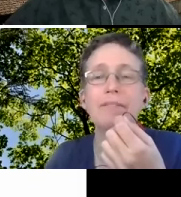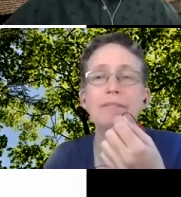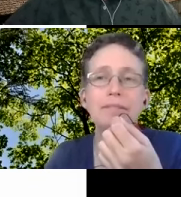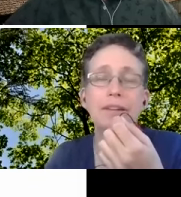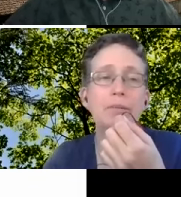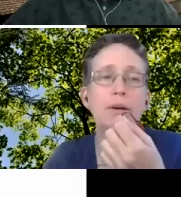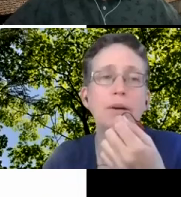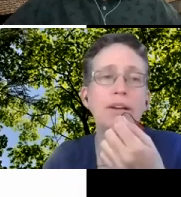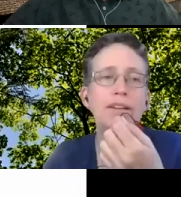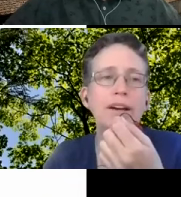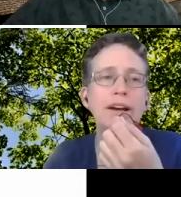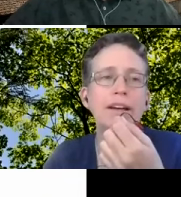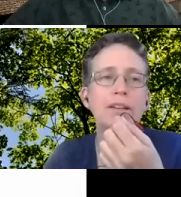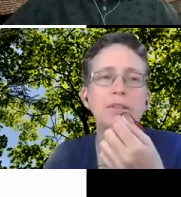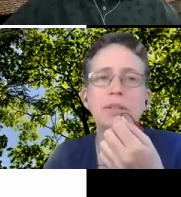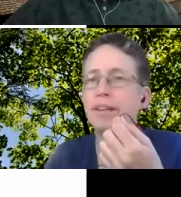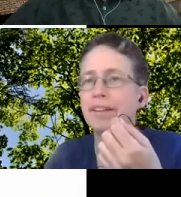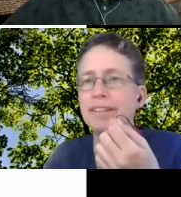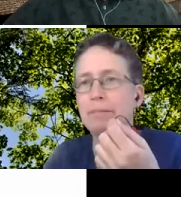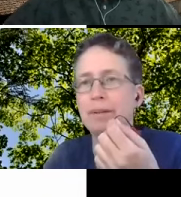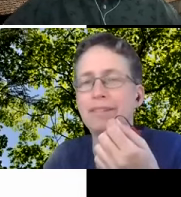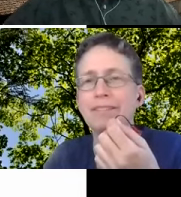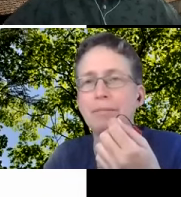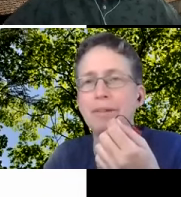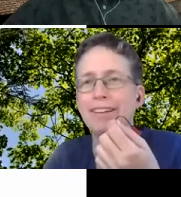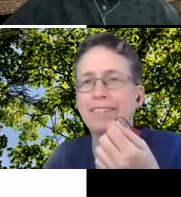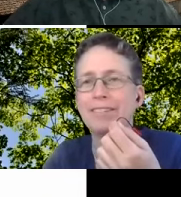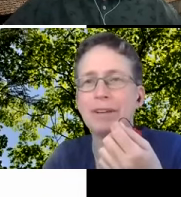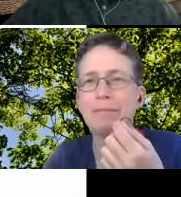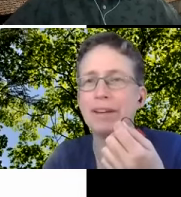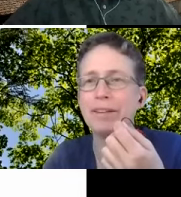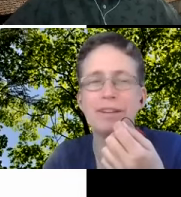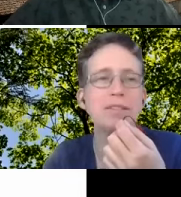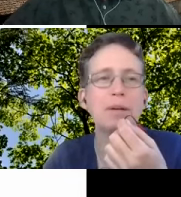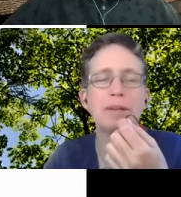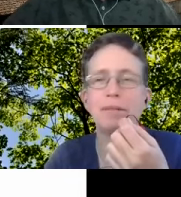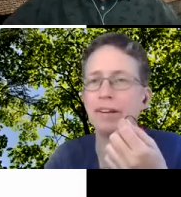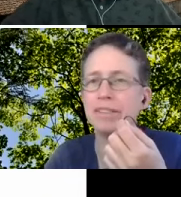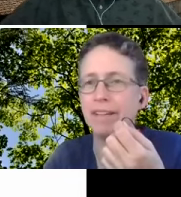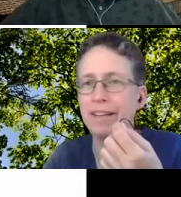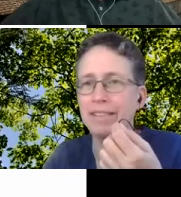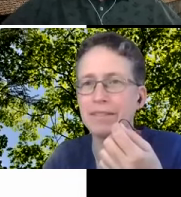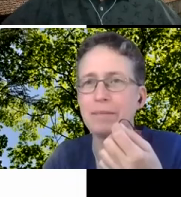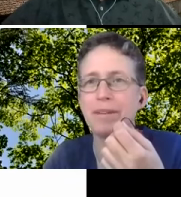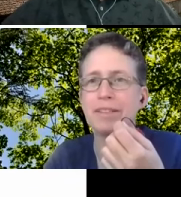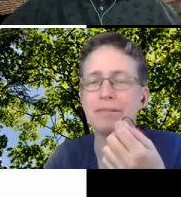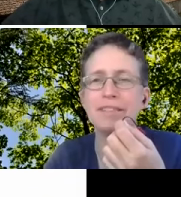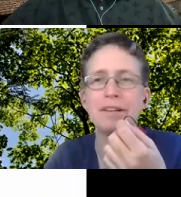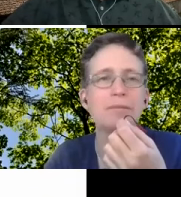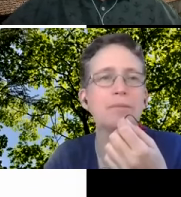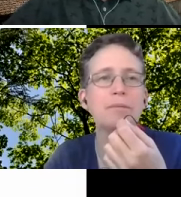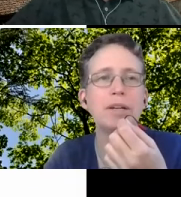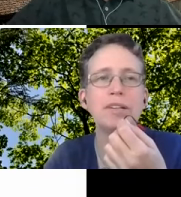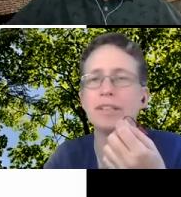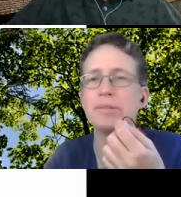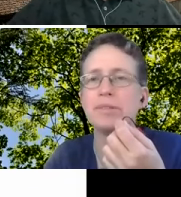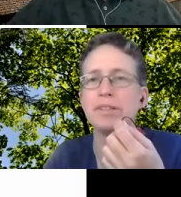little bit of time. If you want to, I can also show another example from one of my other favorite stomping grounds of Phoenix, of a different set of